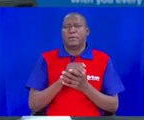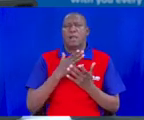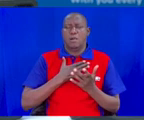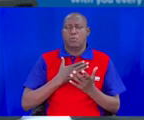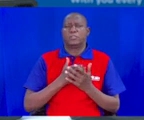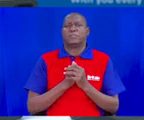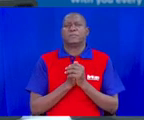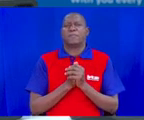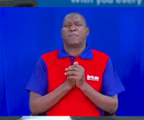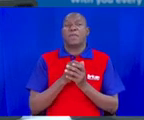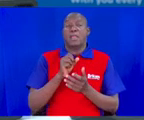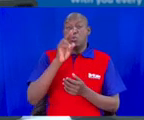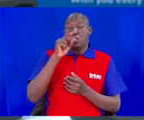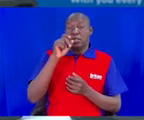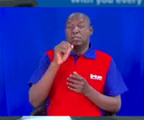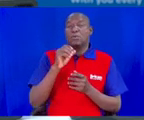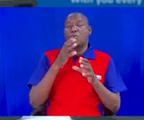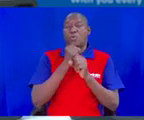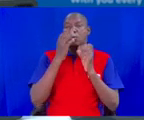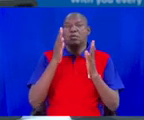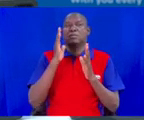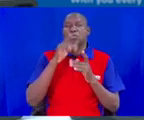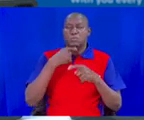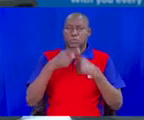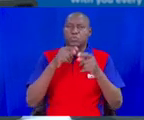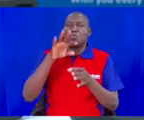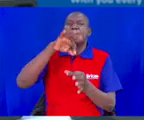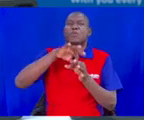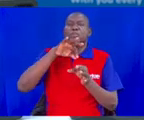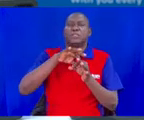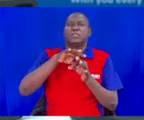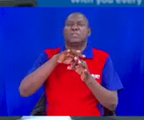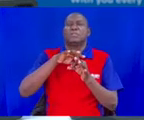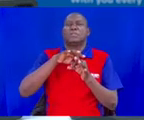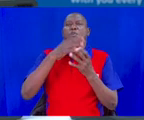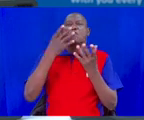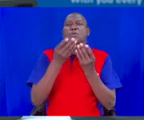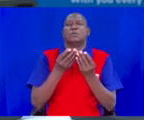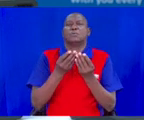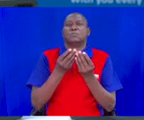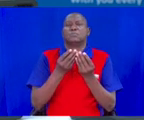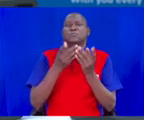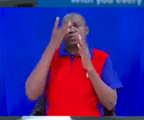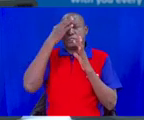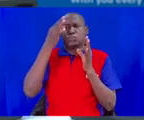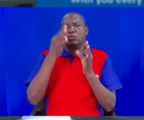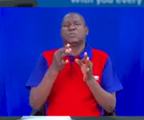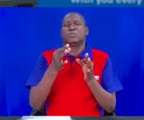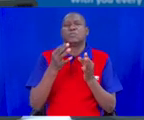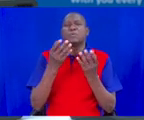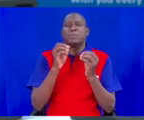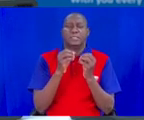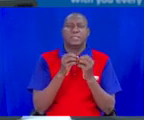holders, we shall now proceed to voting for the resolution of the meeting. The resolution shall